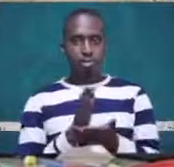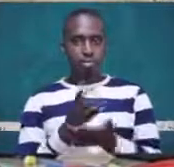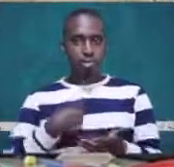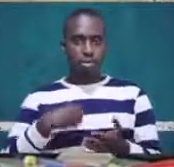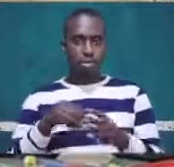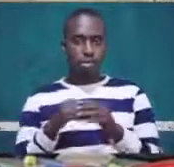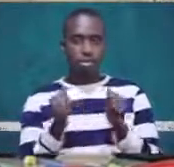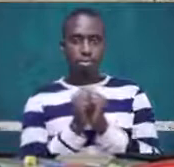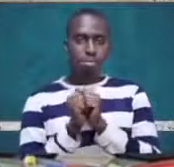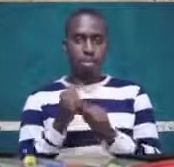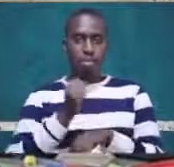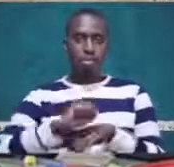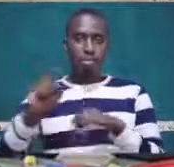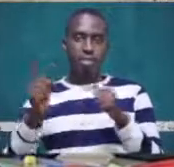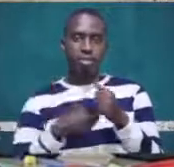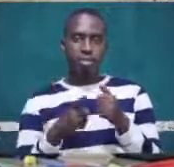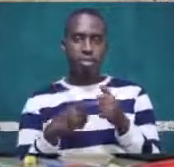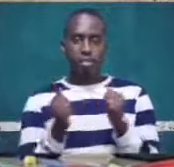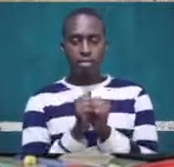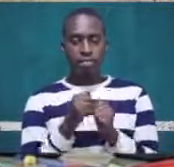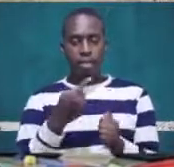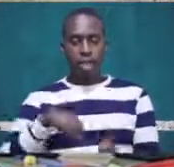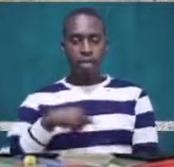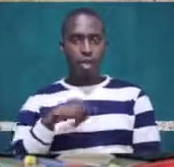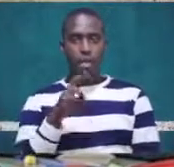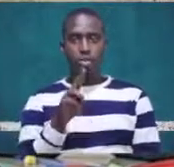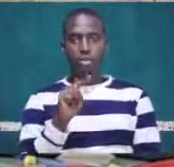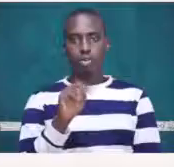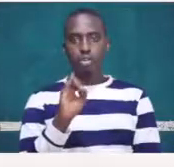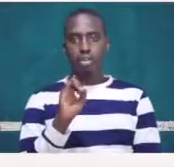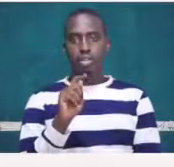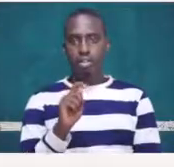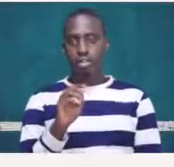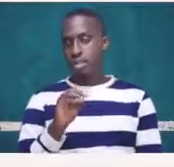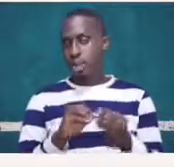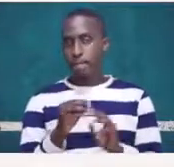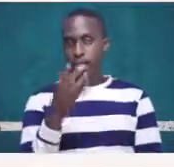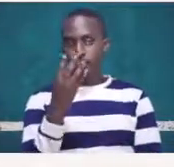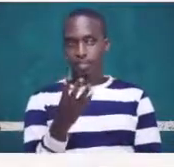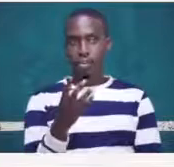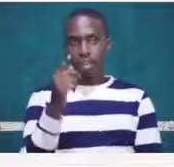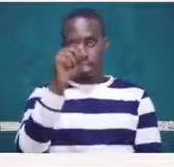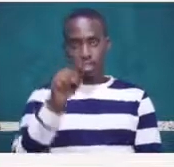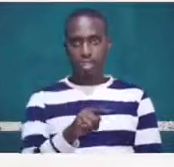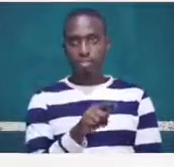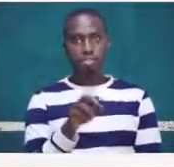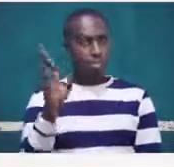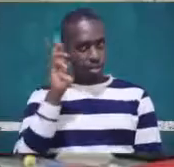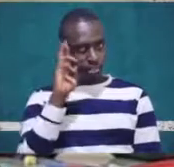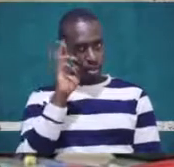senior 6 with our unit number 4, integration. Remember, last